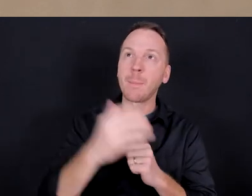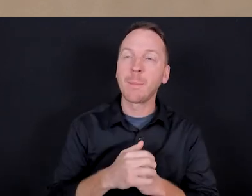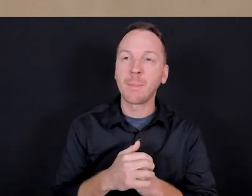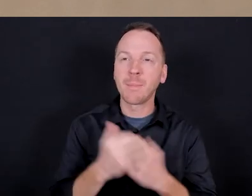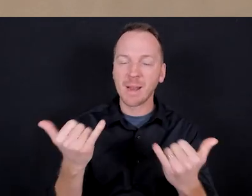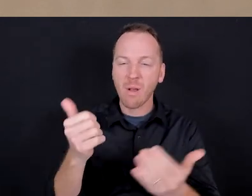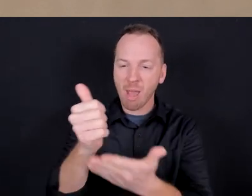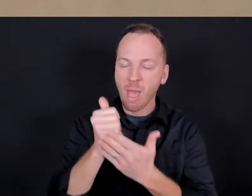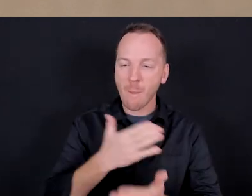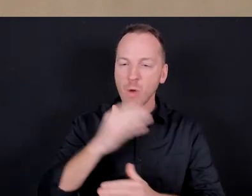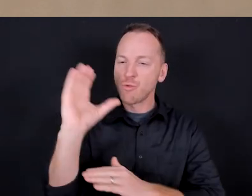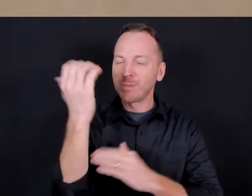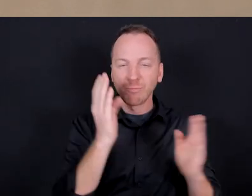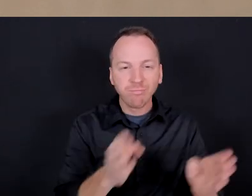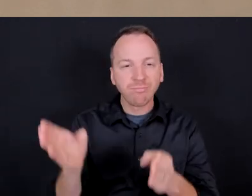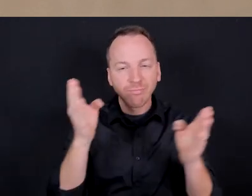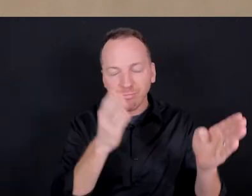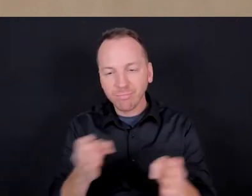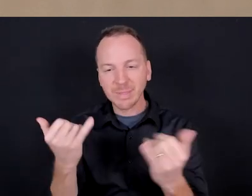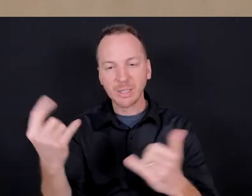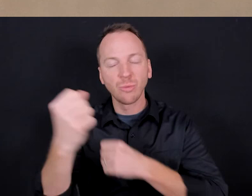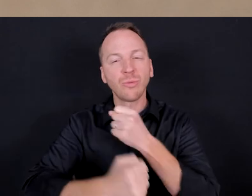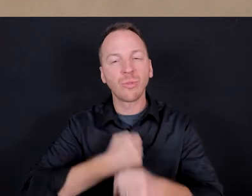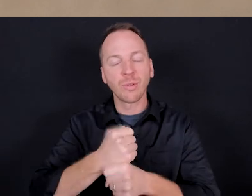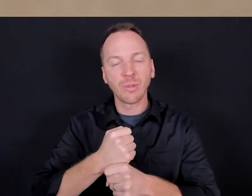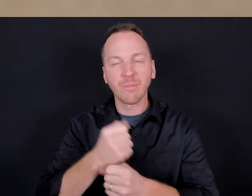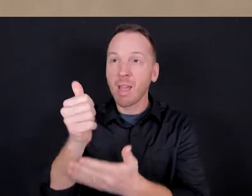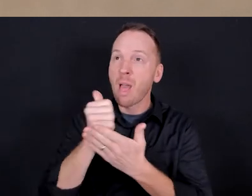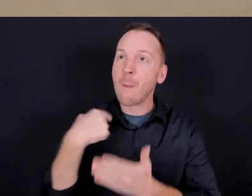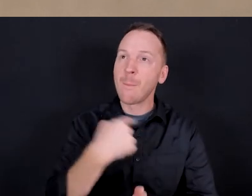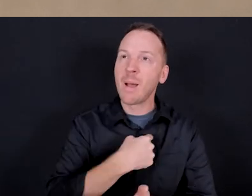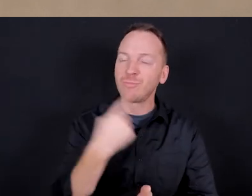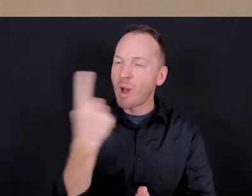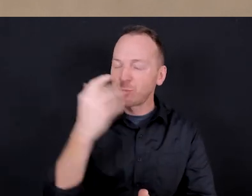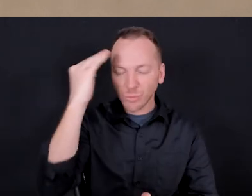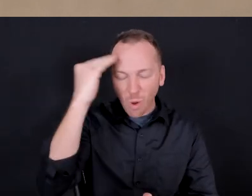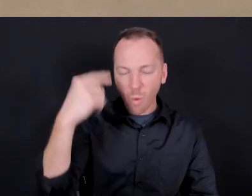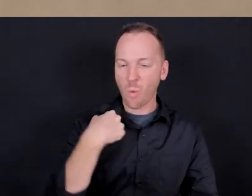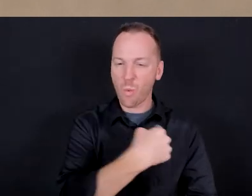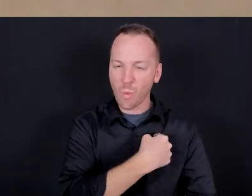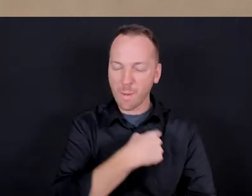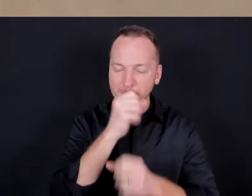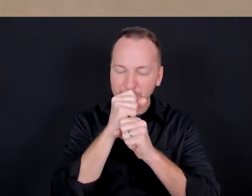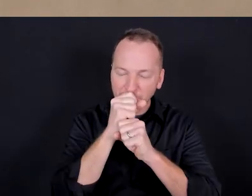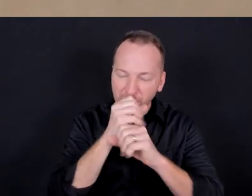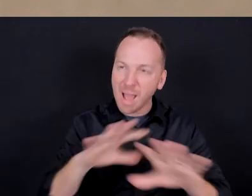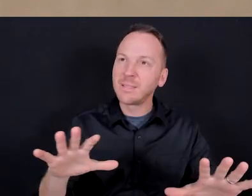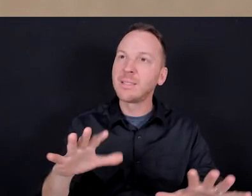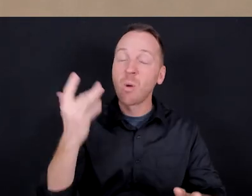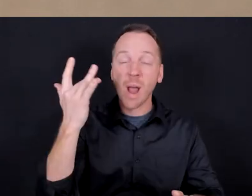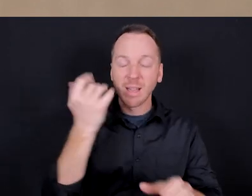help our Christmas preparation this year. Help us to continue to be reminded how we are blessed because